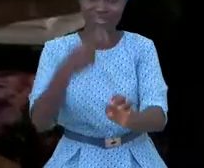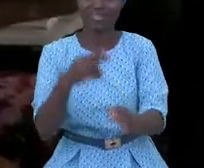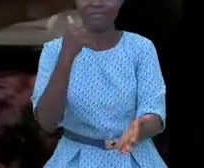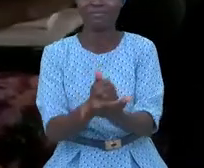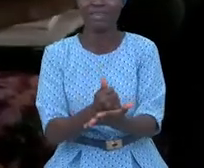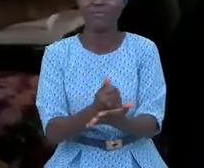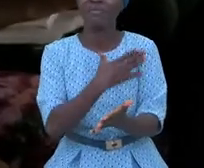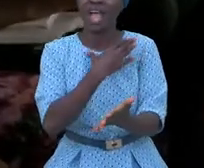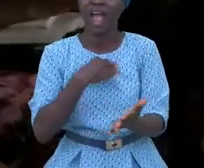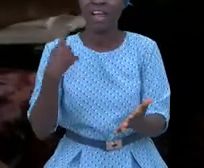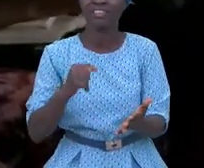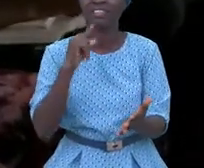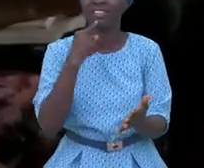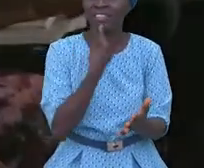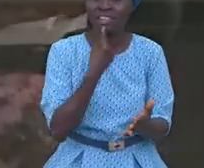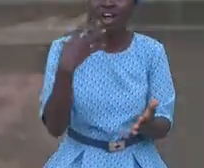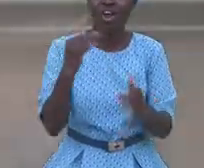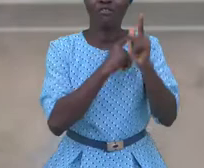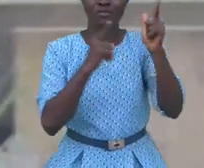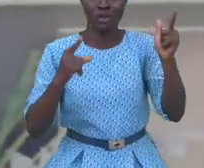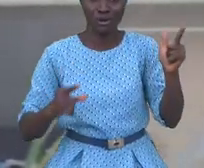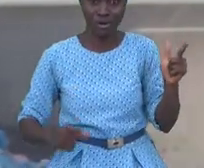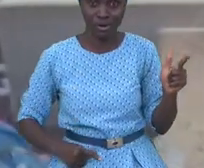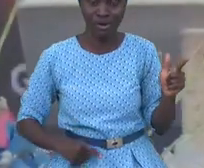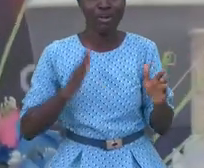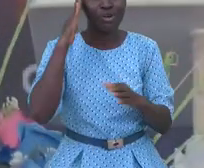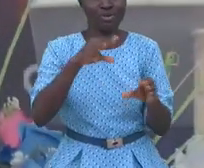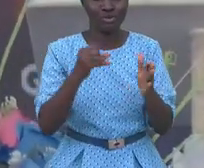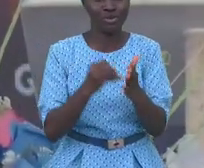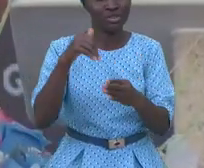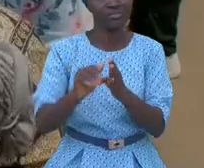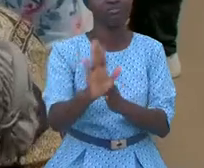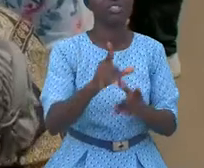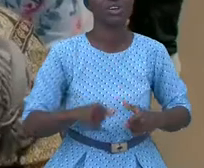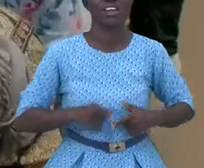And the zeal of the Lord will do it in your life.